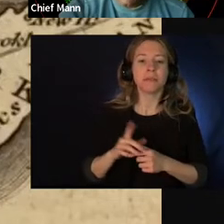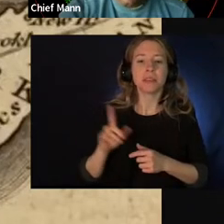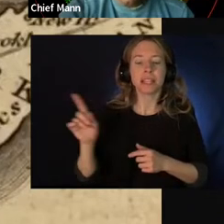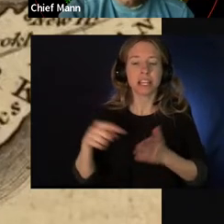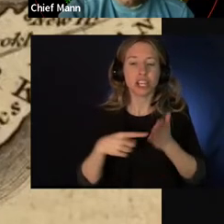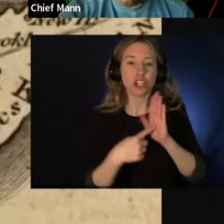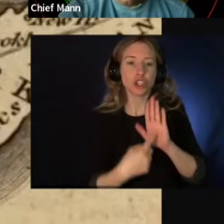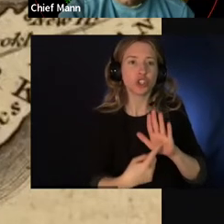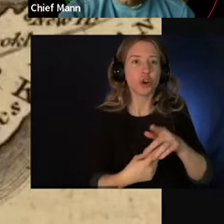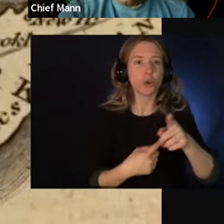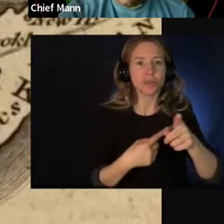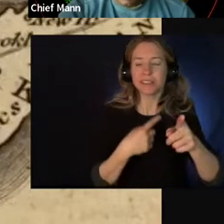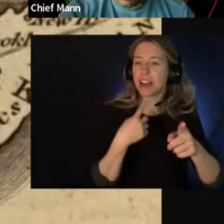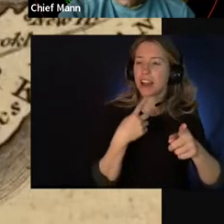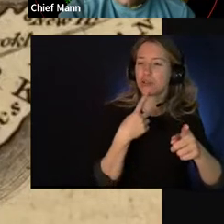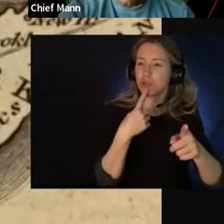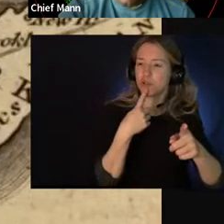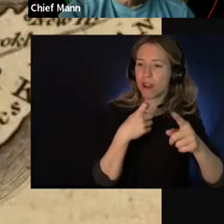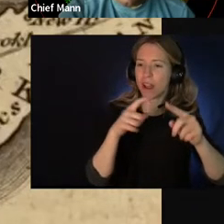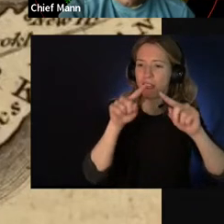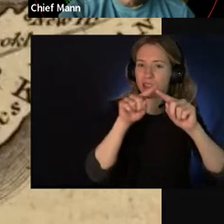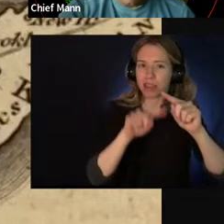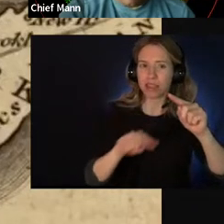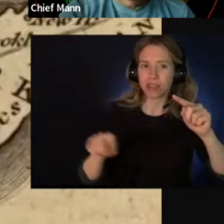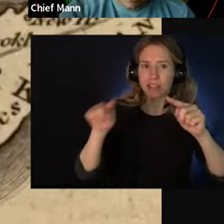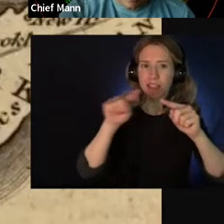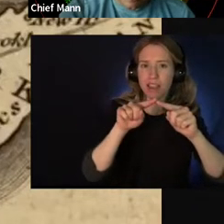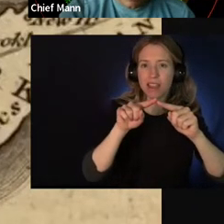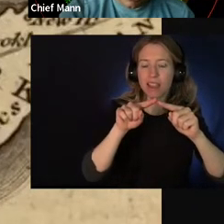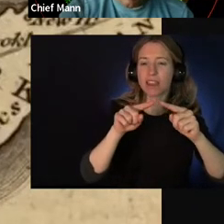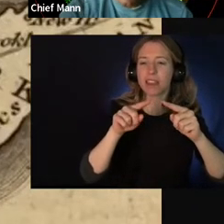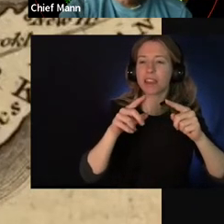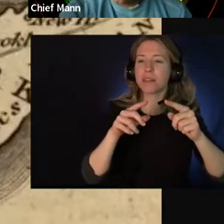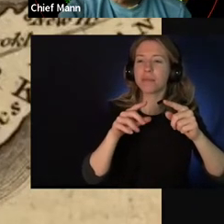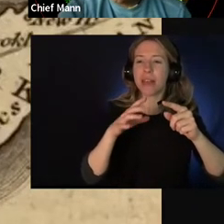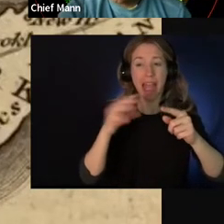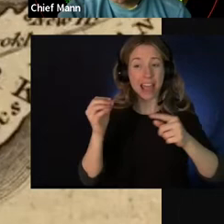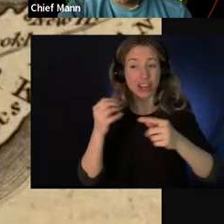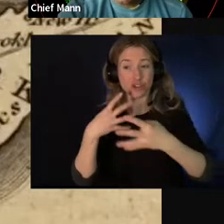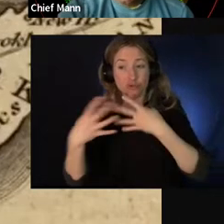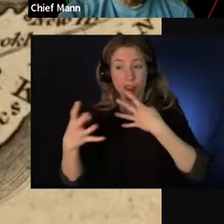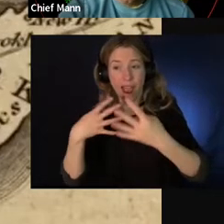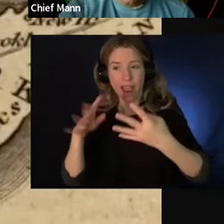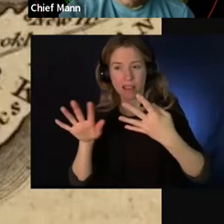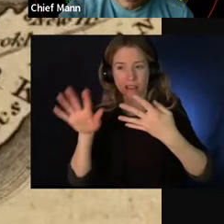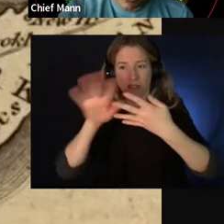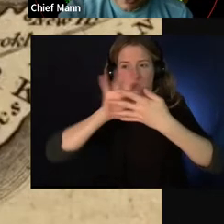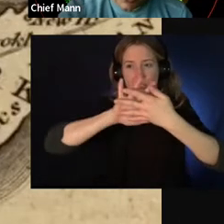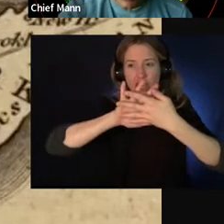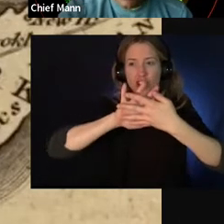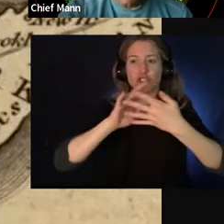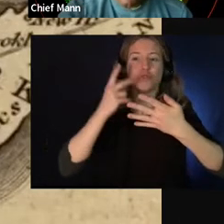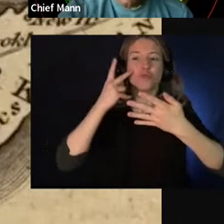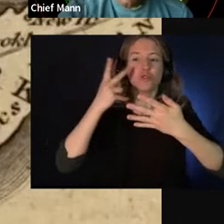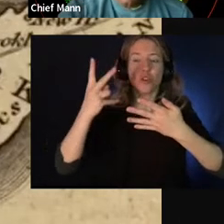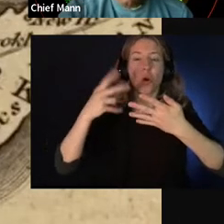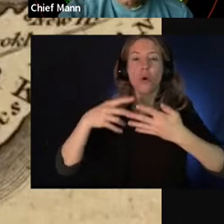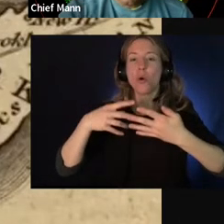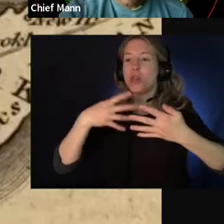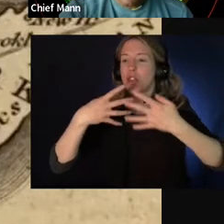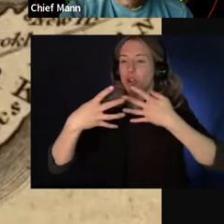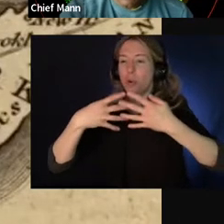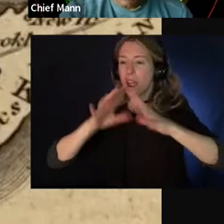color gray of the land that had been we had been disposed of. But where you see that circle right